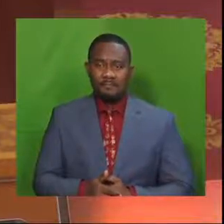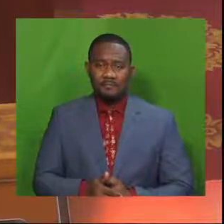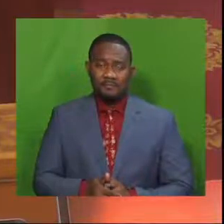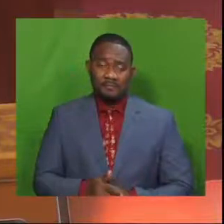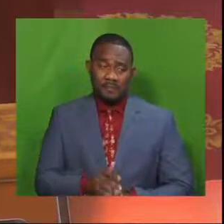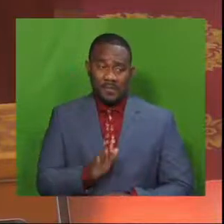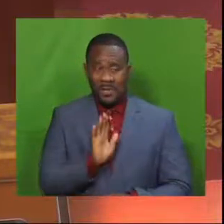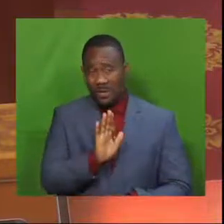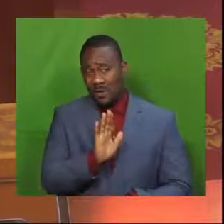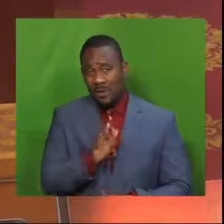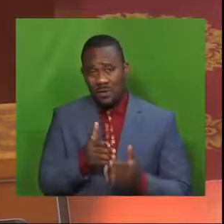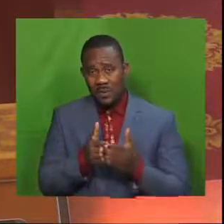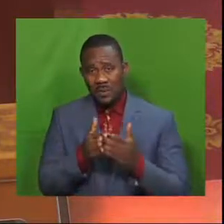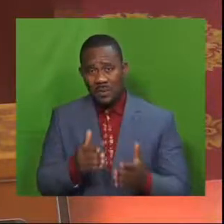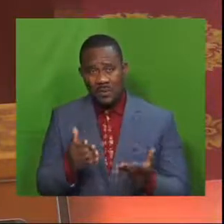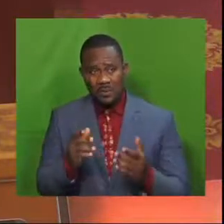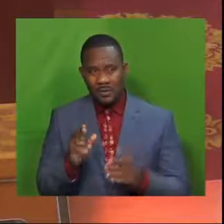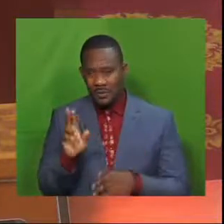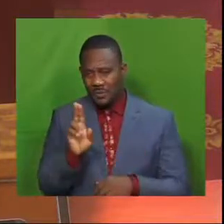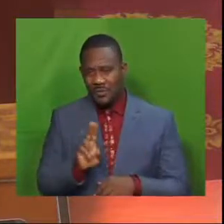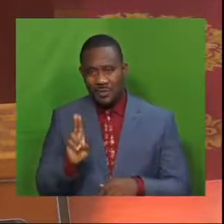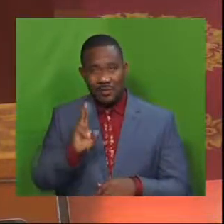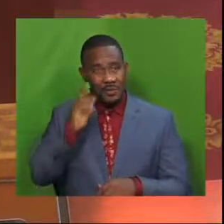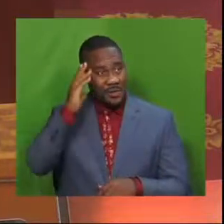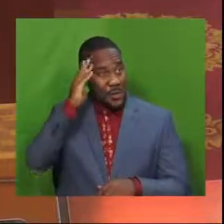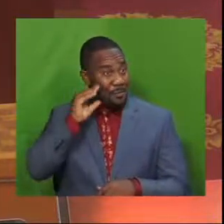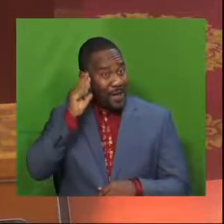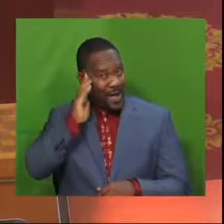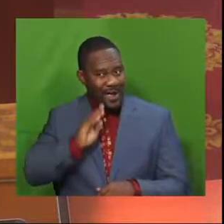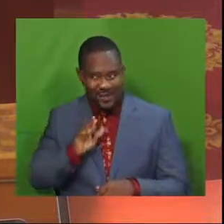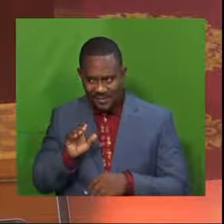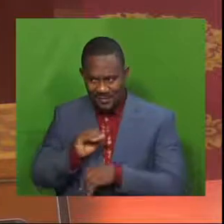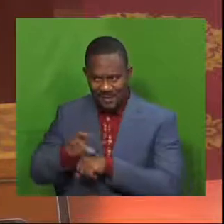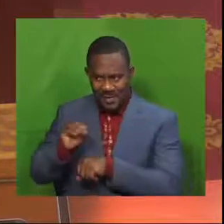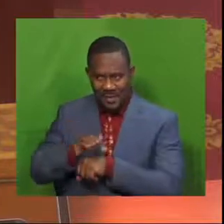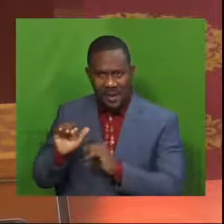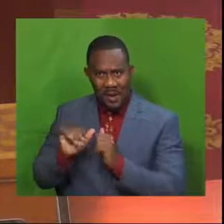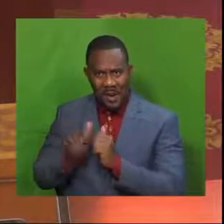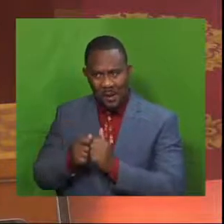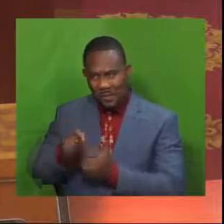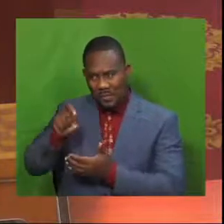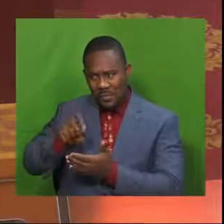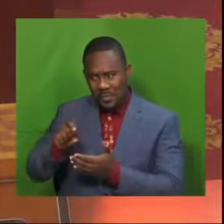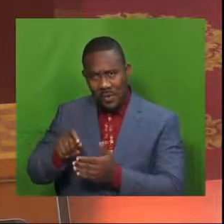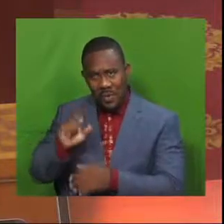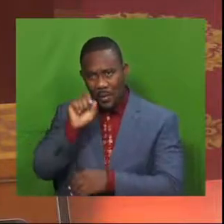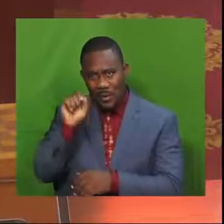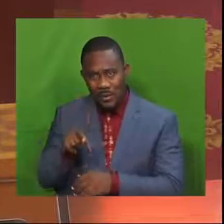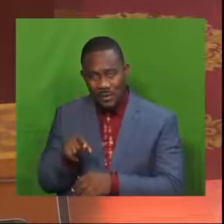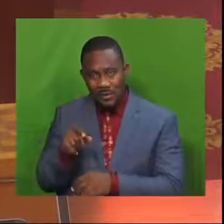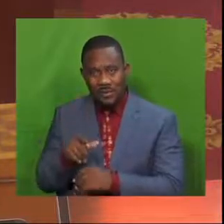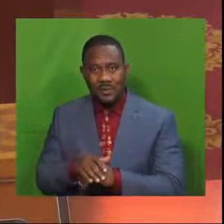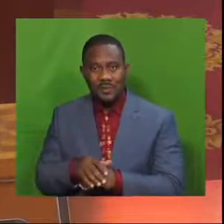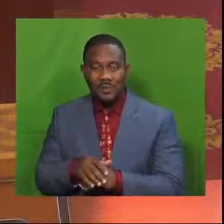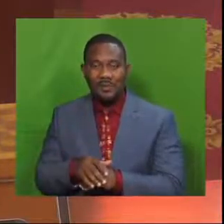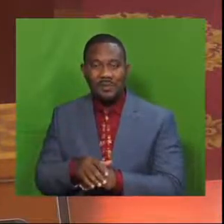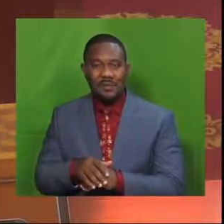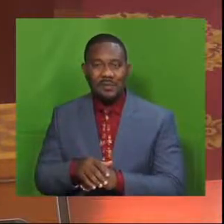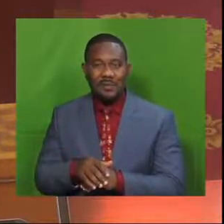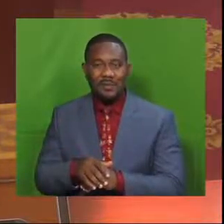they use experience to advise on how to formulate questions. So for the record, this is not the table